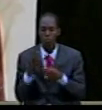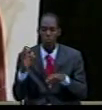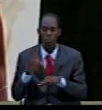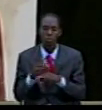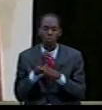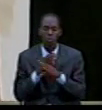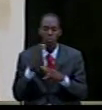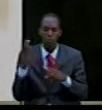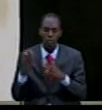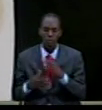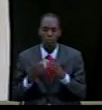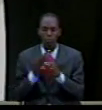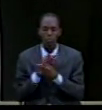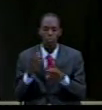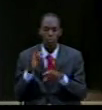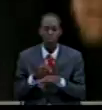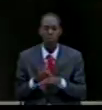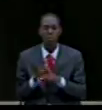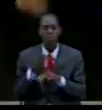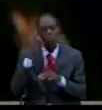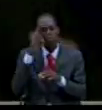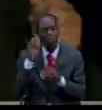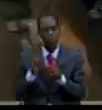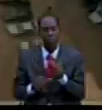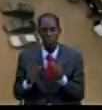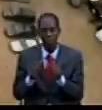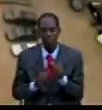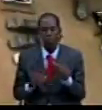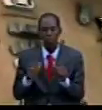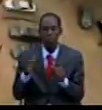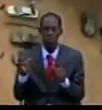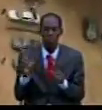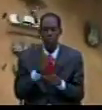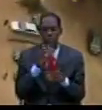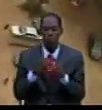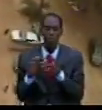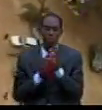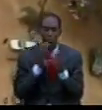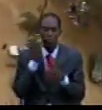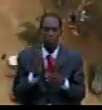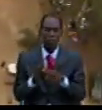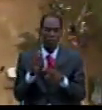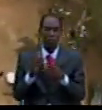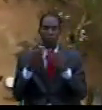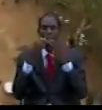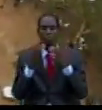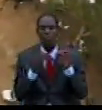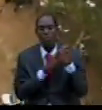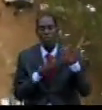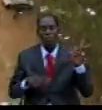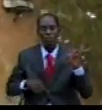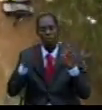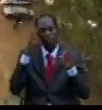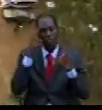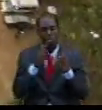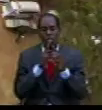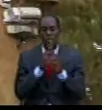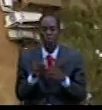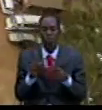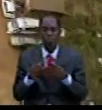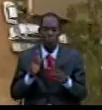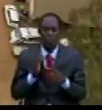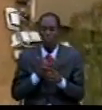total freedom for every participant in Jesus' name. Thank you, Lord, for the answer to our prayers.